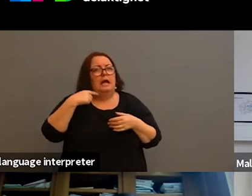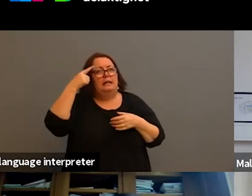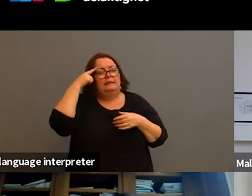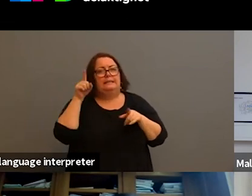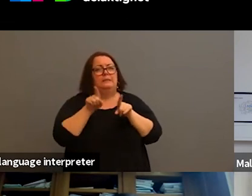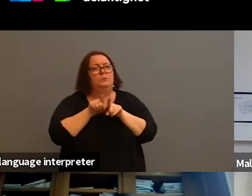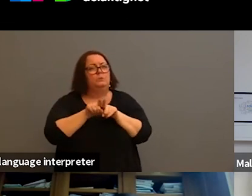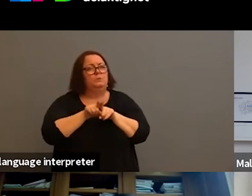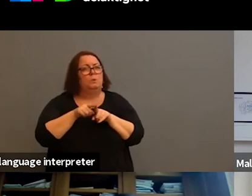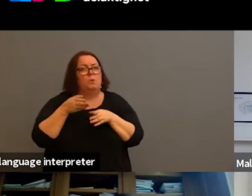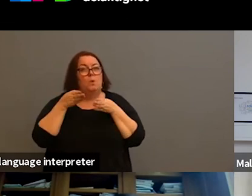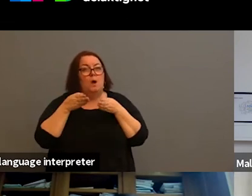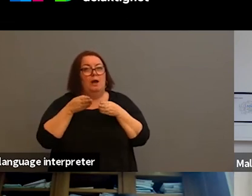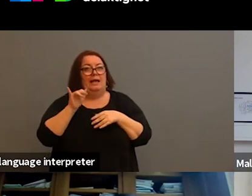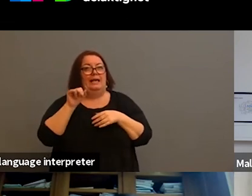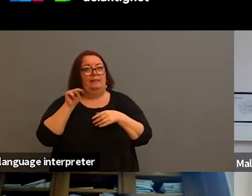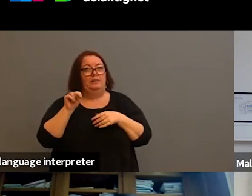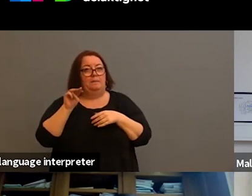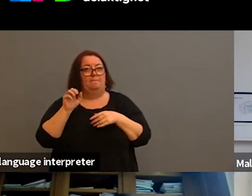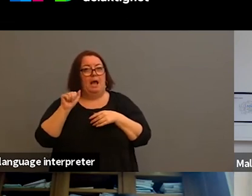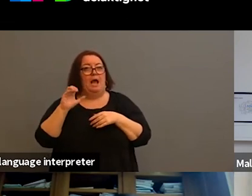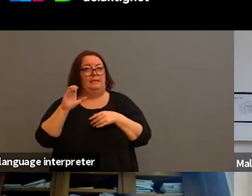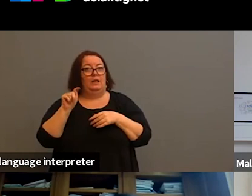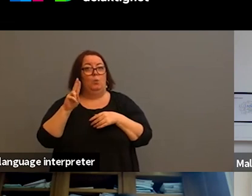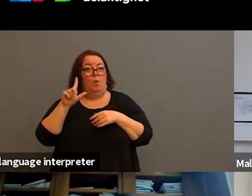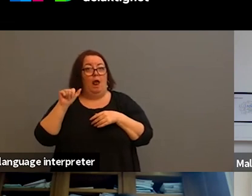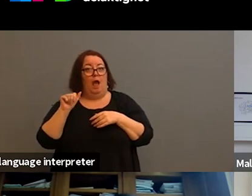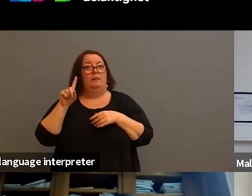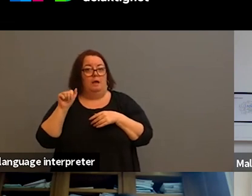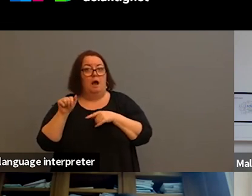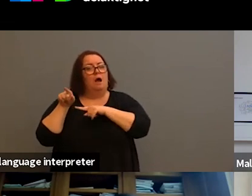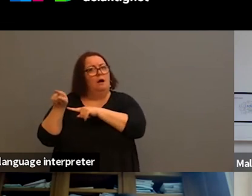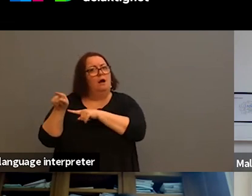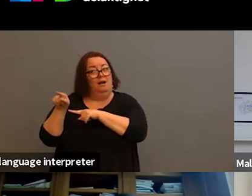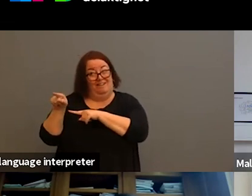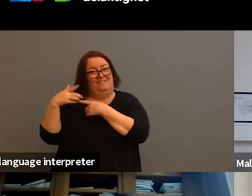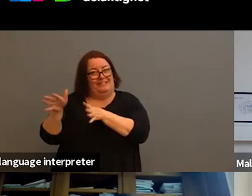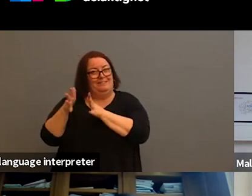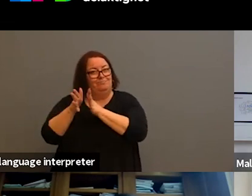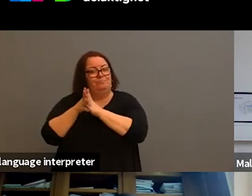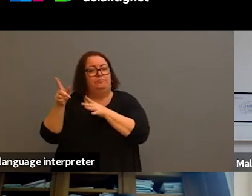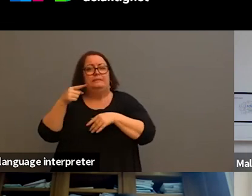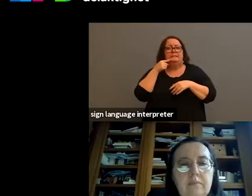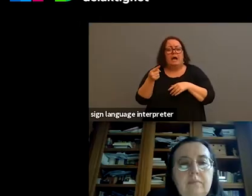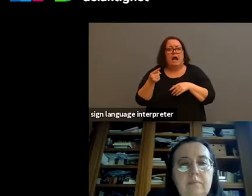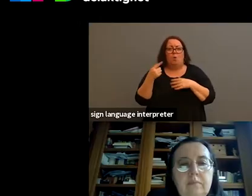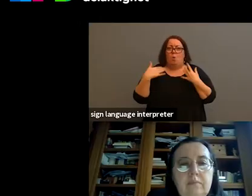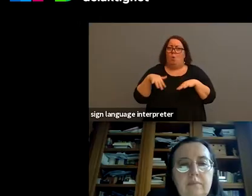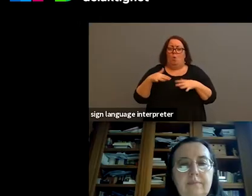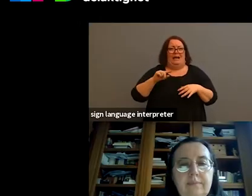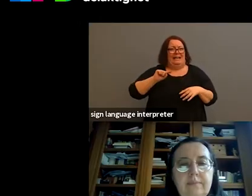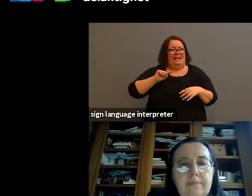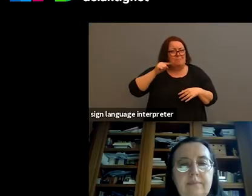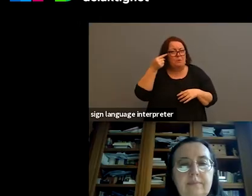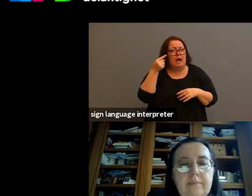whole idea of accessibility is functioning in the CRPD, but And at the